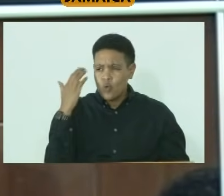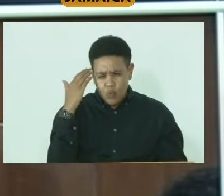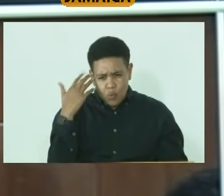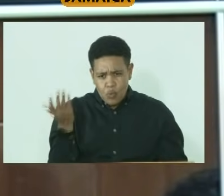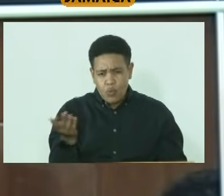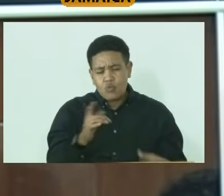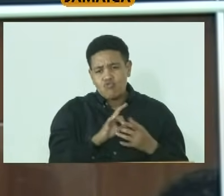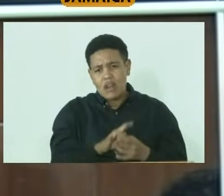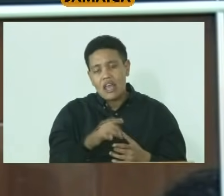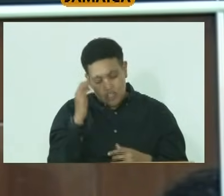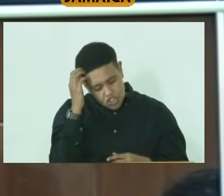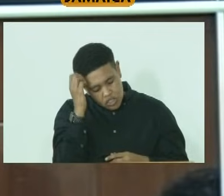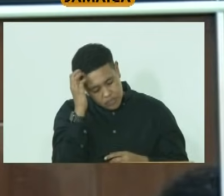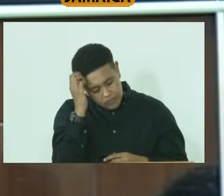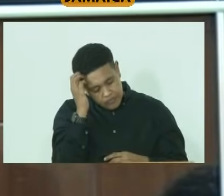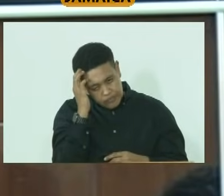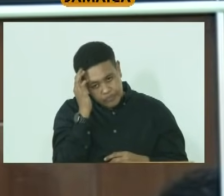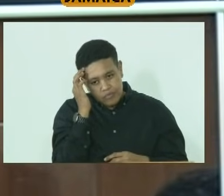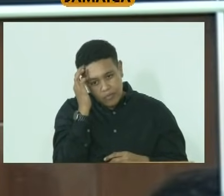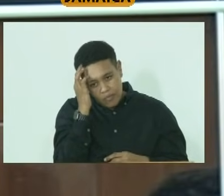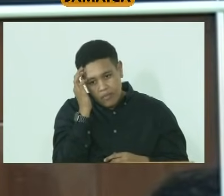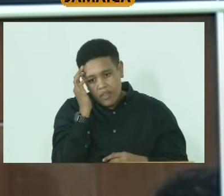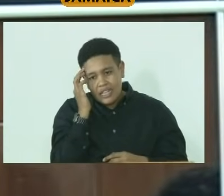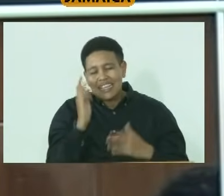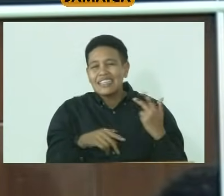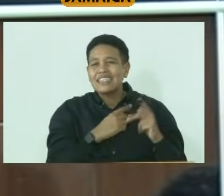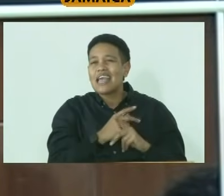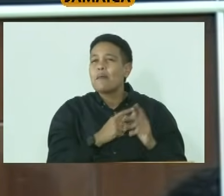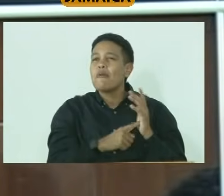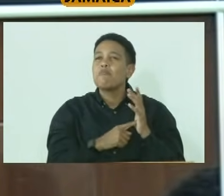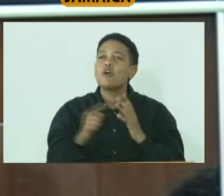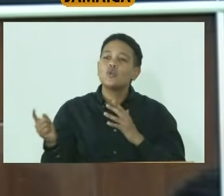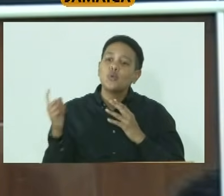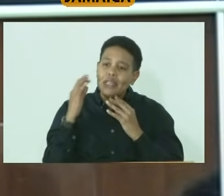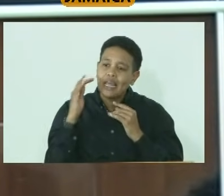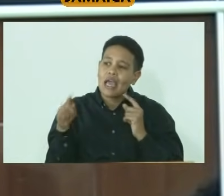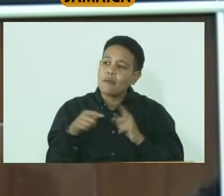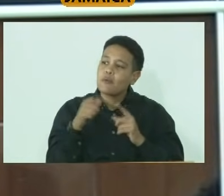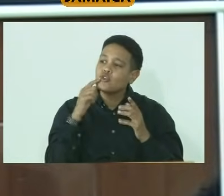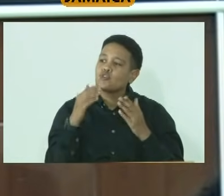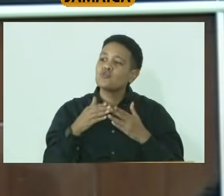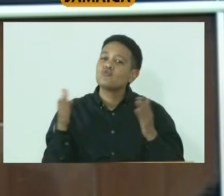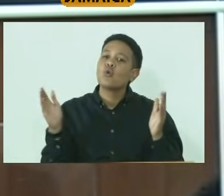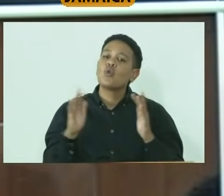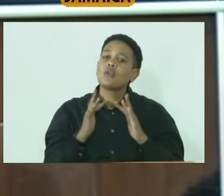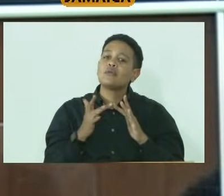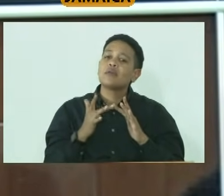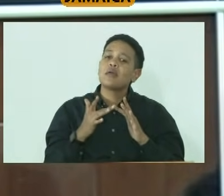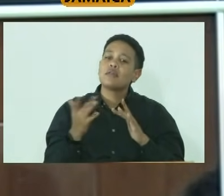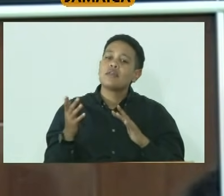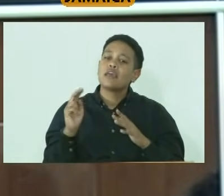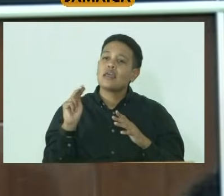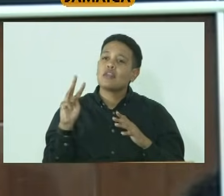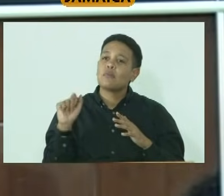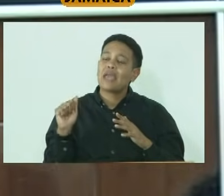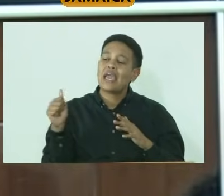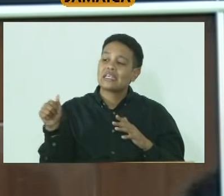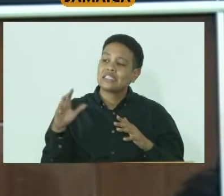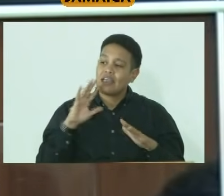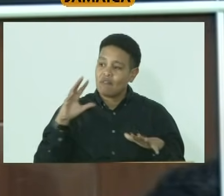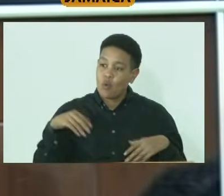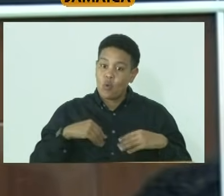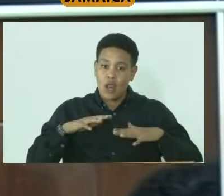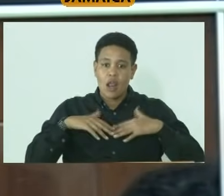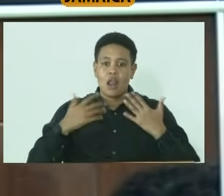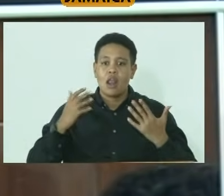in terms of the kind of model you were thinking of to roll out the broadband. NWA owns a lot of the